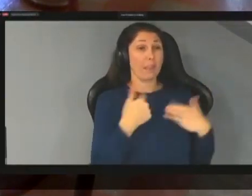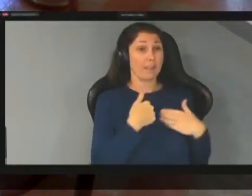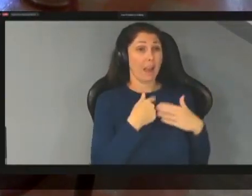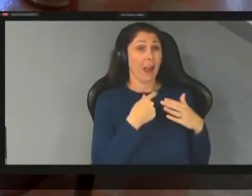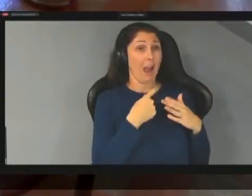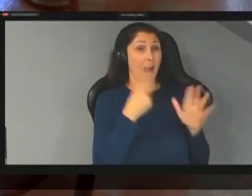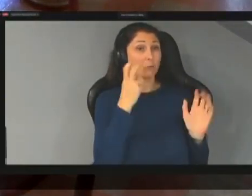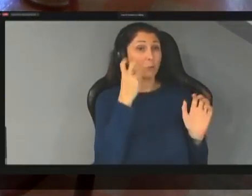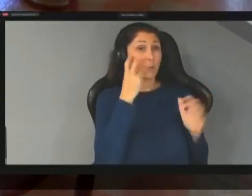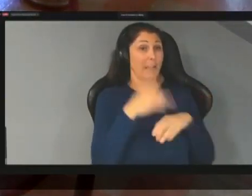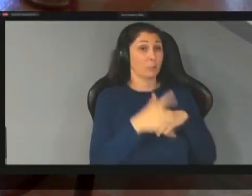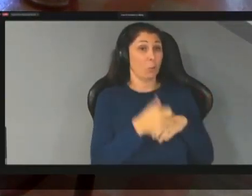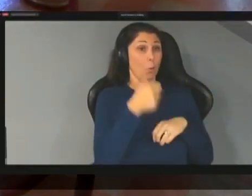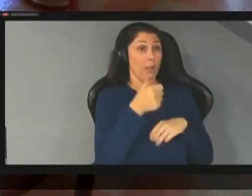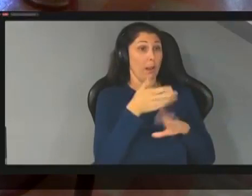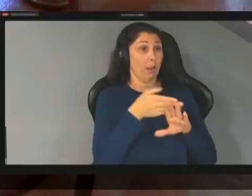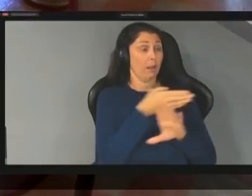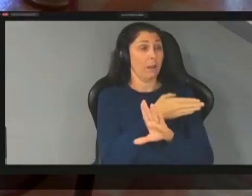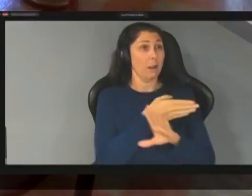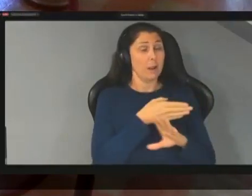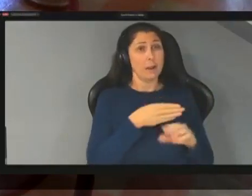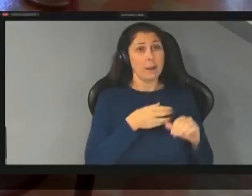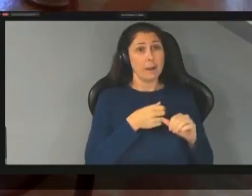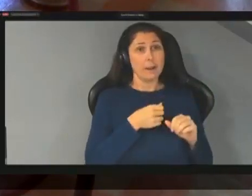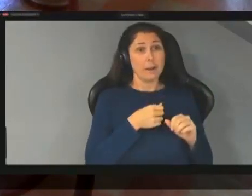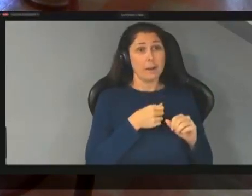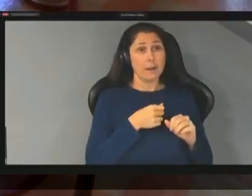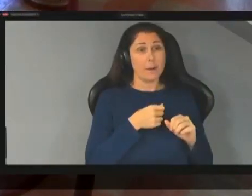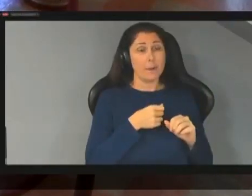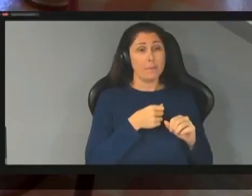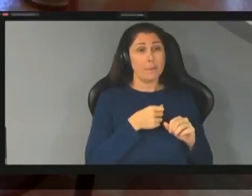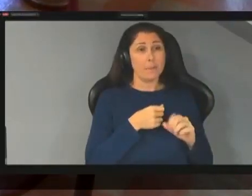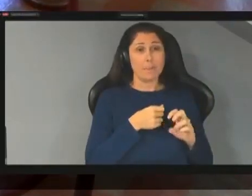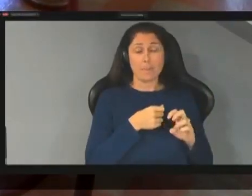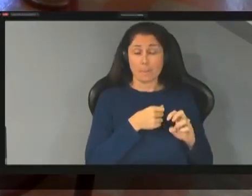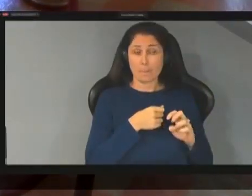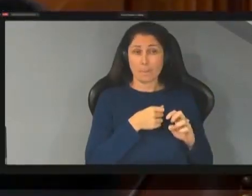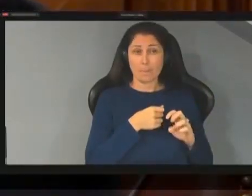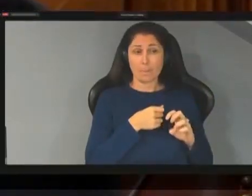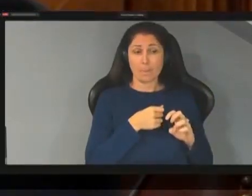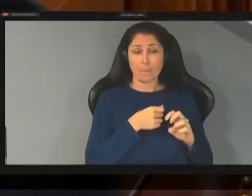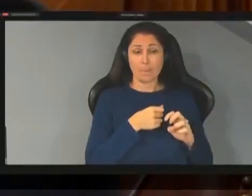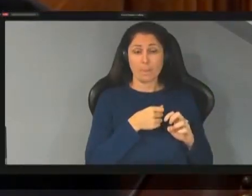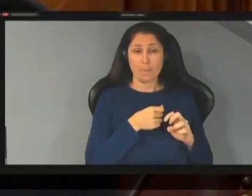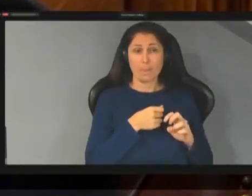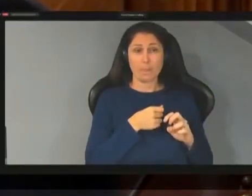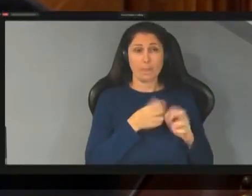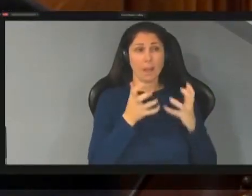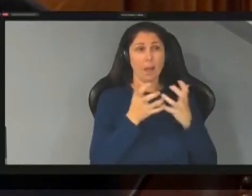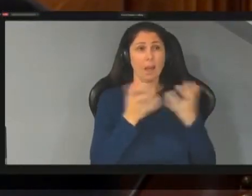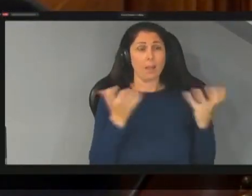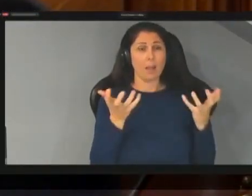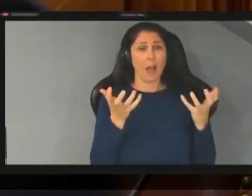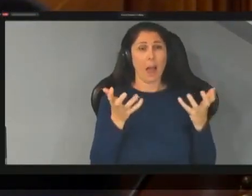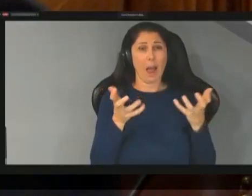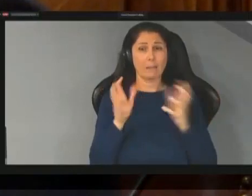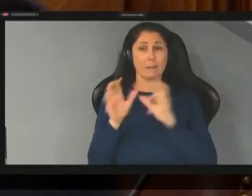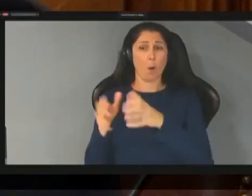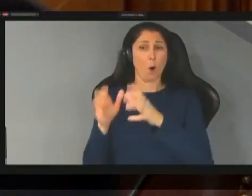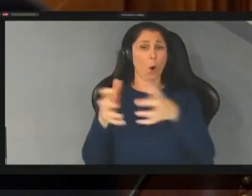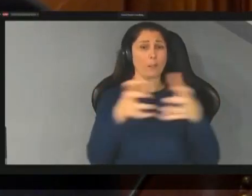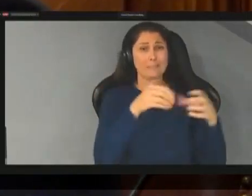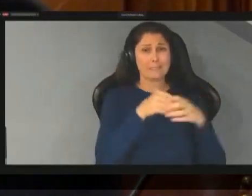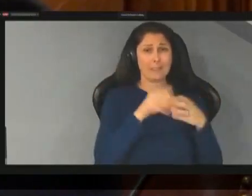early on was that a lot of parties throughout the city who've never been involved